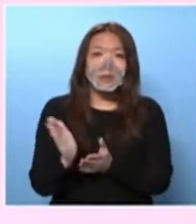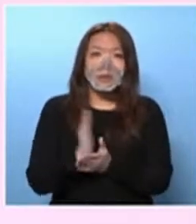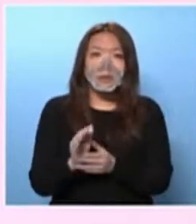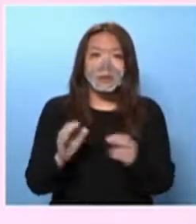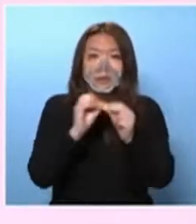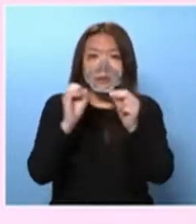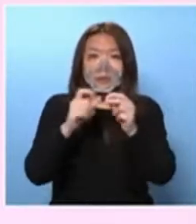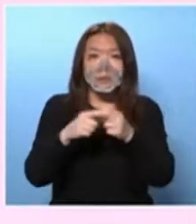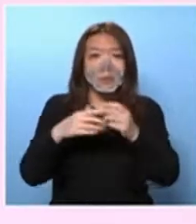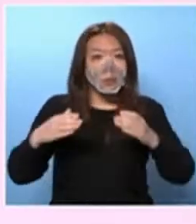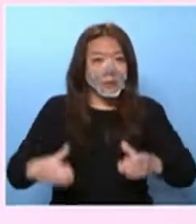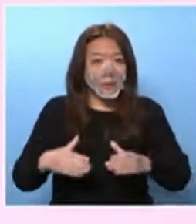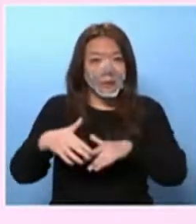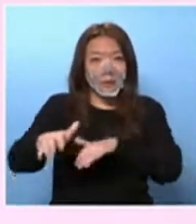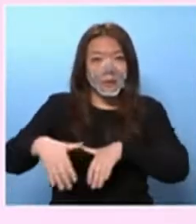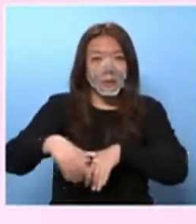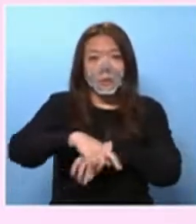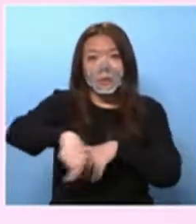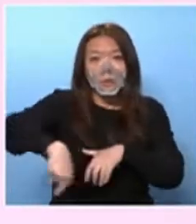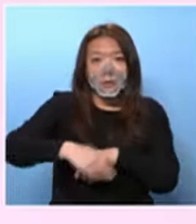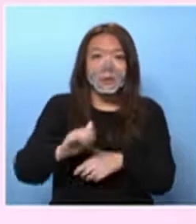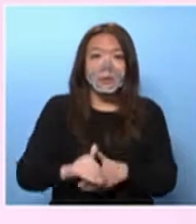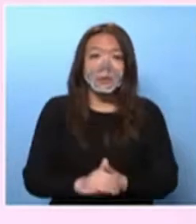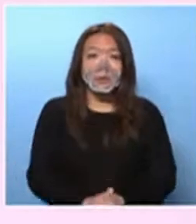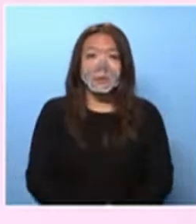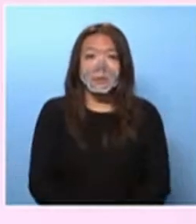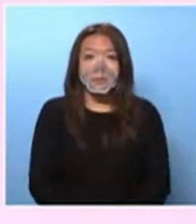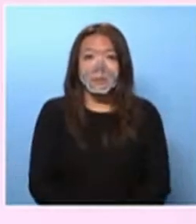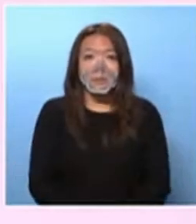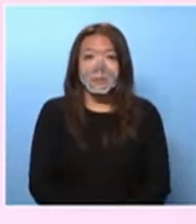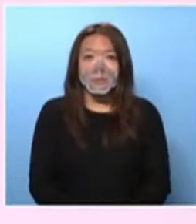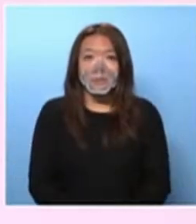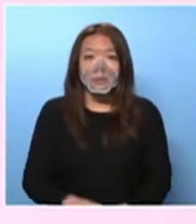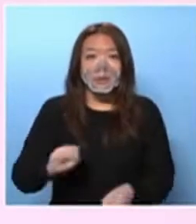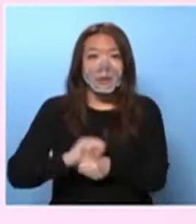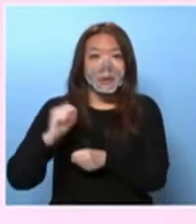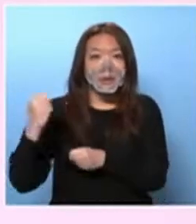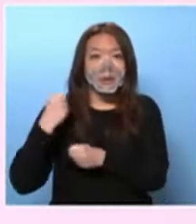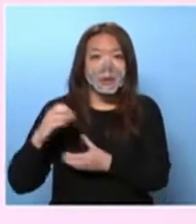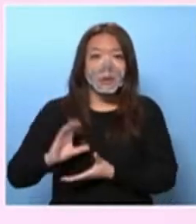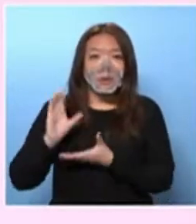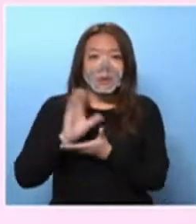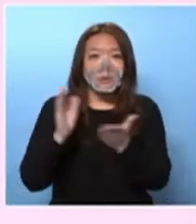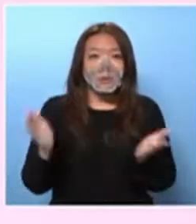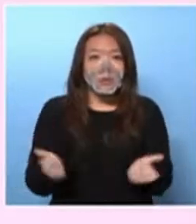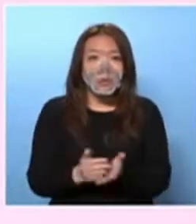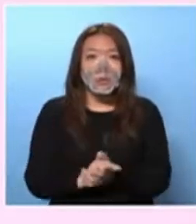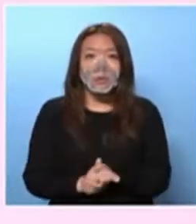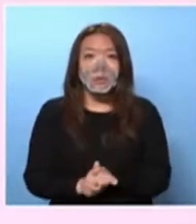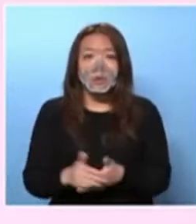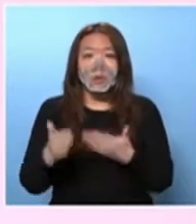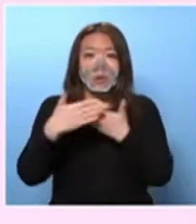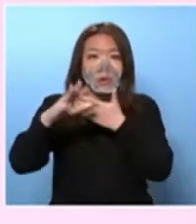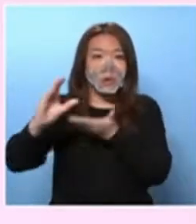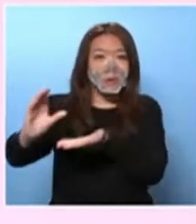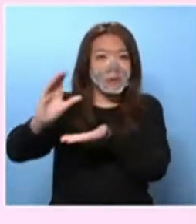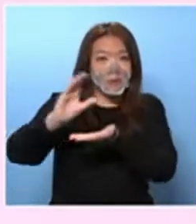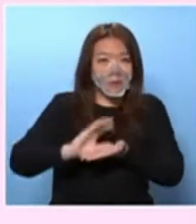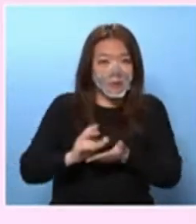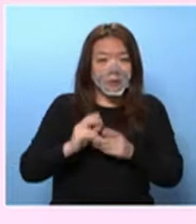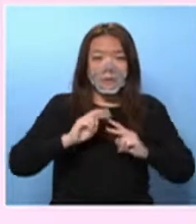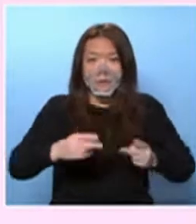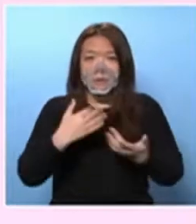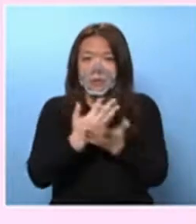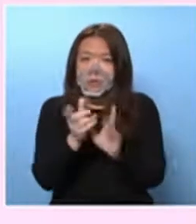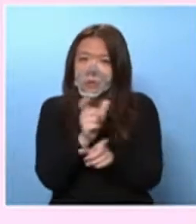7 hectares of agricultural land. The works are expected to complete in phases from the second quarter of this year to 2023. As for Phase